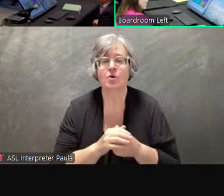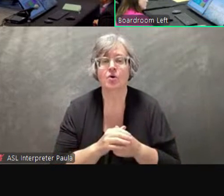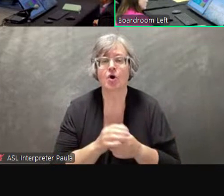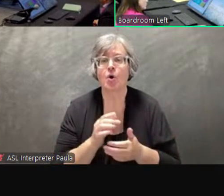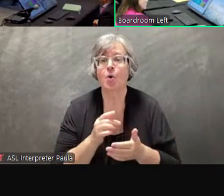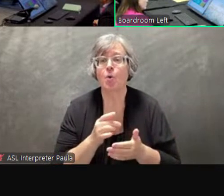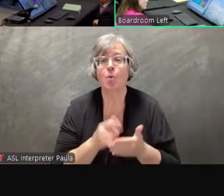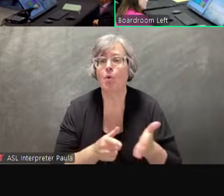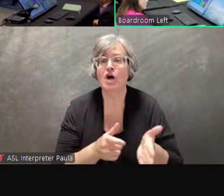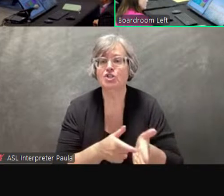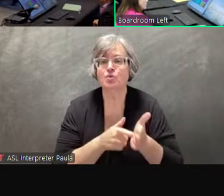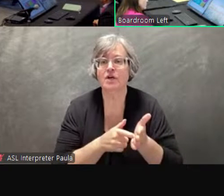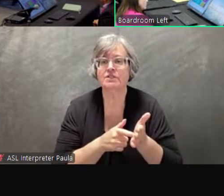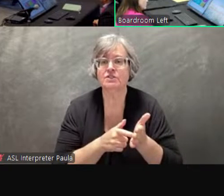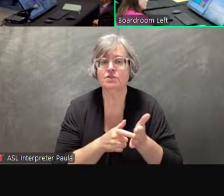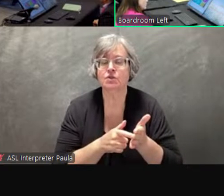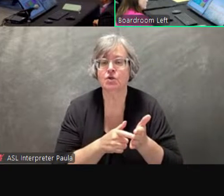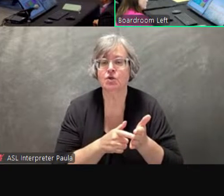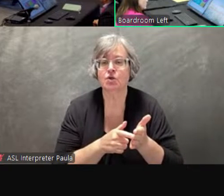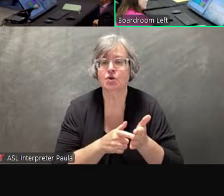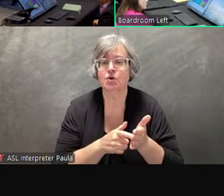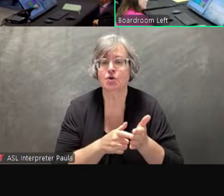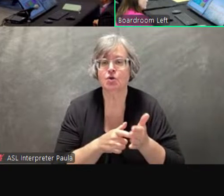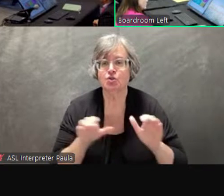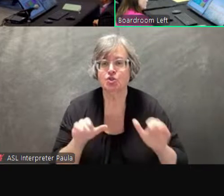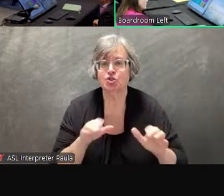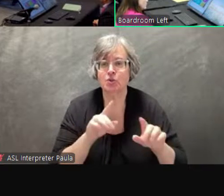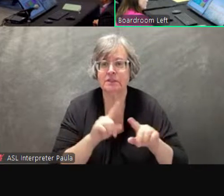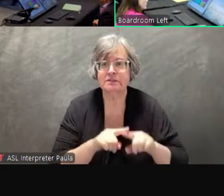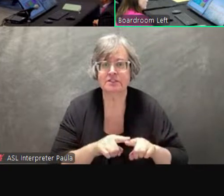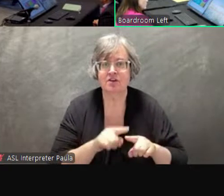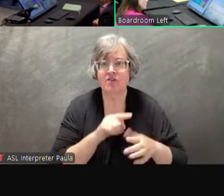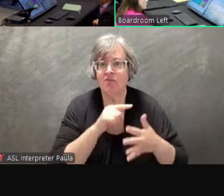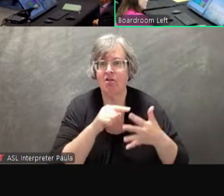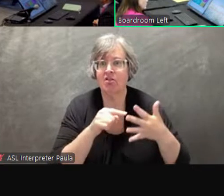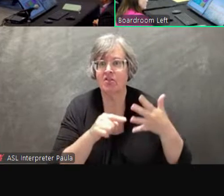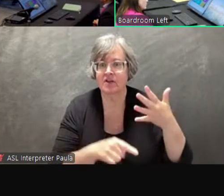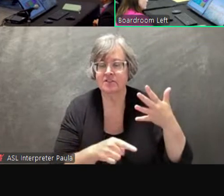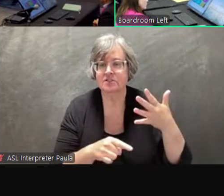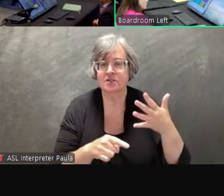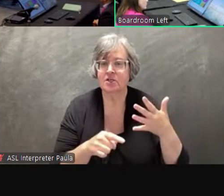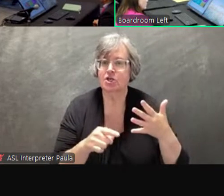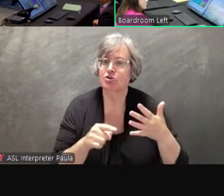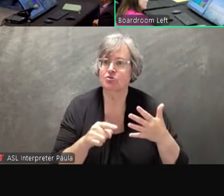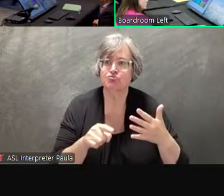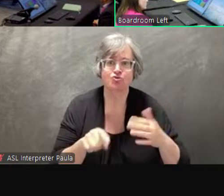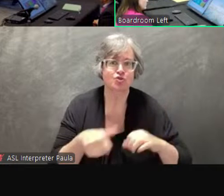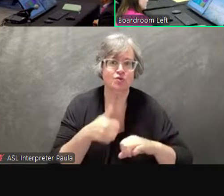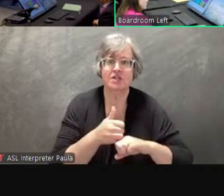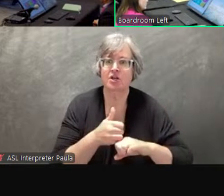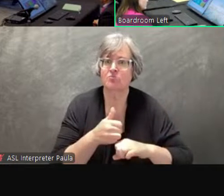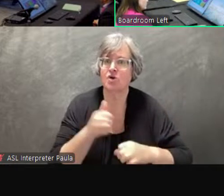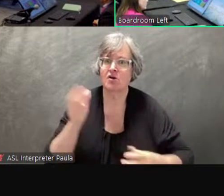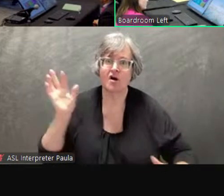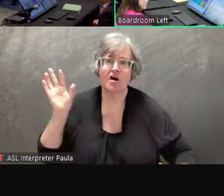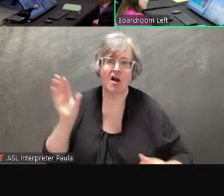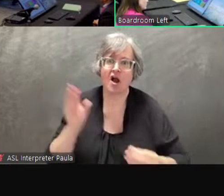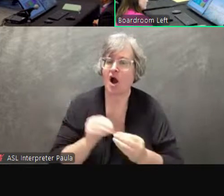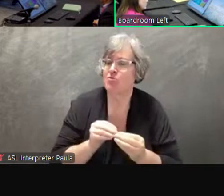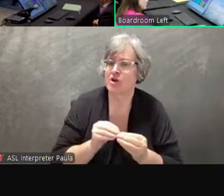build on all these streams of work and develop a comprehensive multi-layer